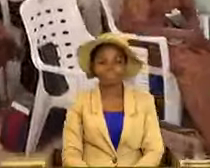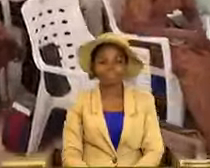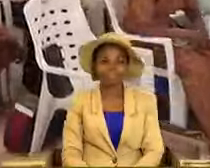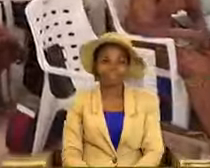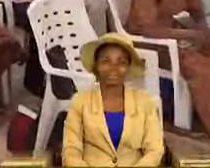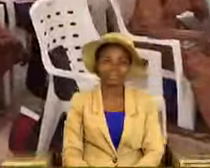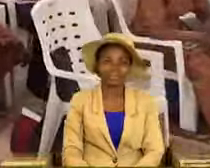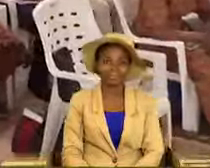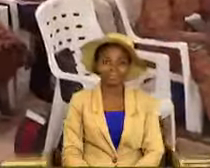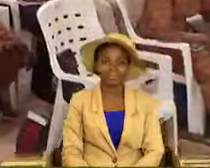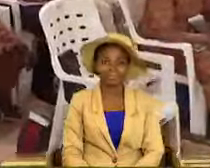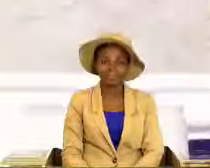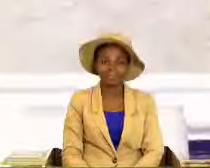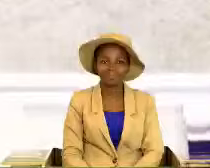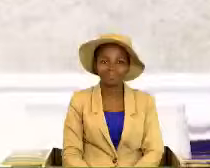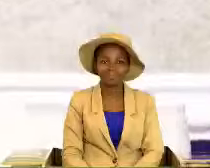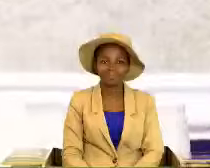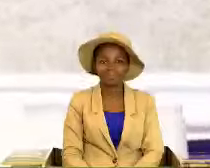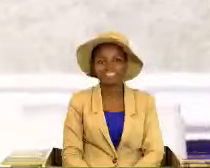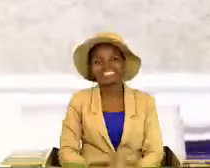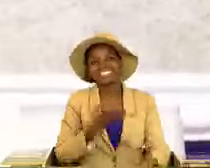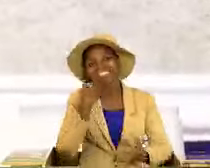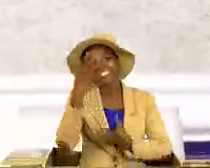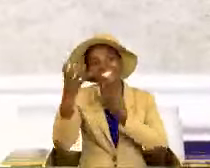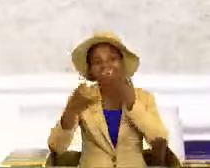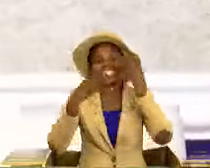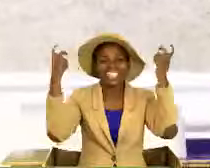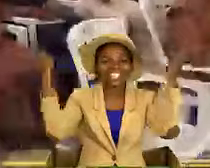Lord shout